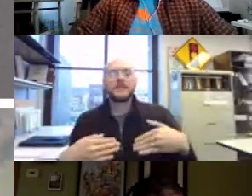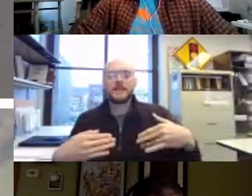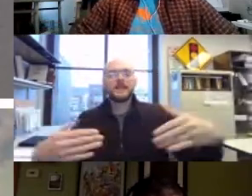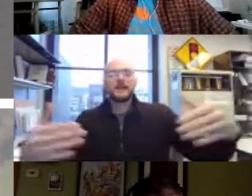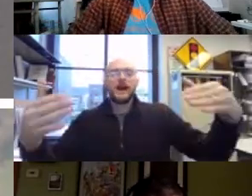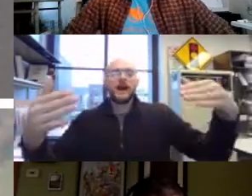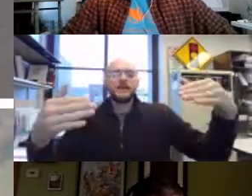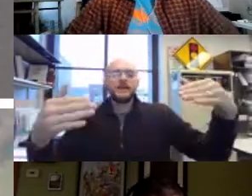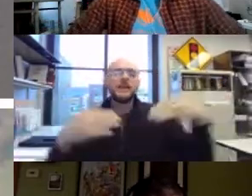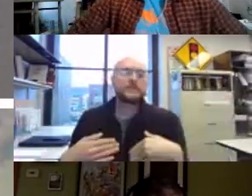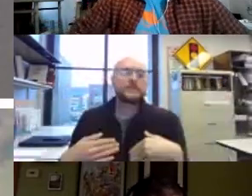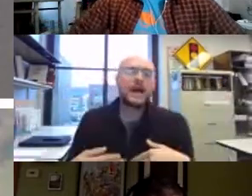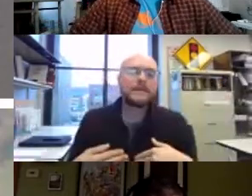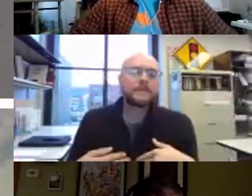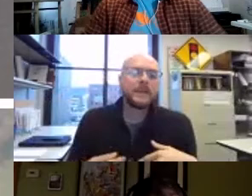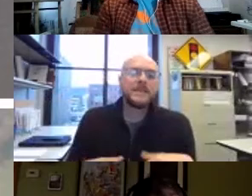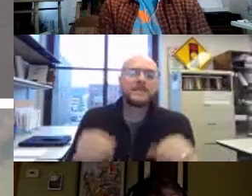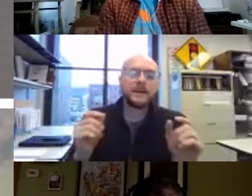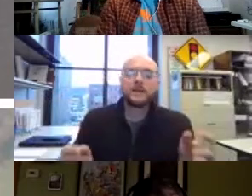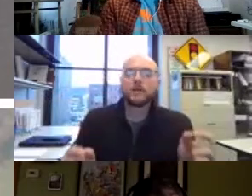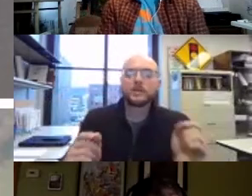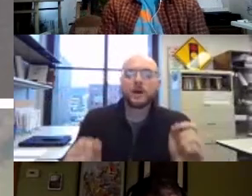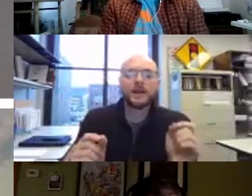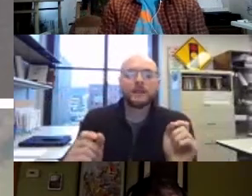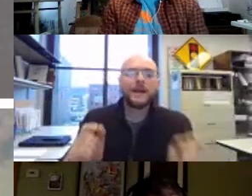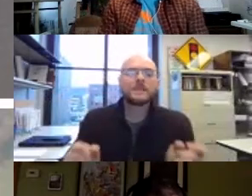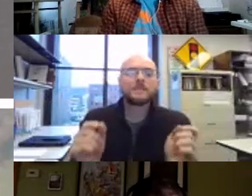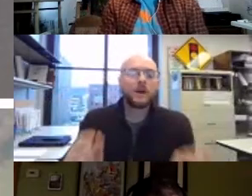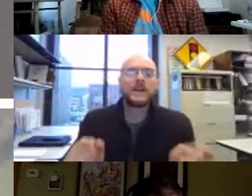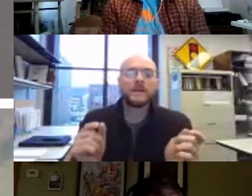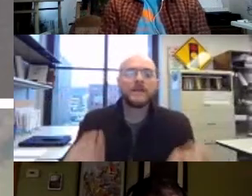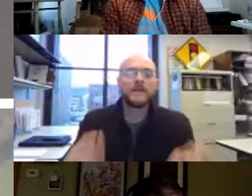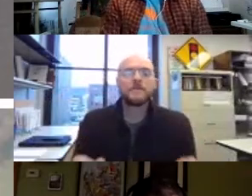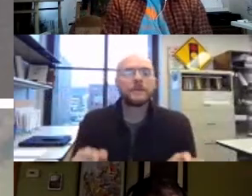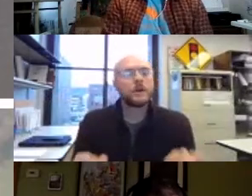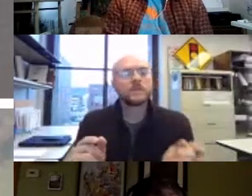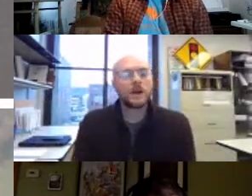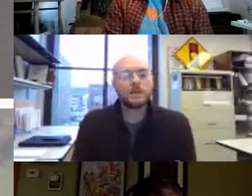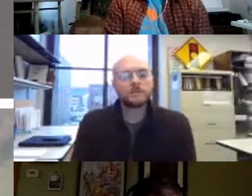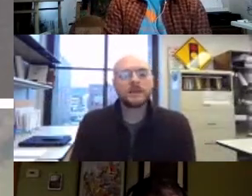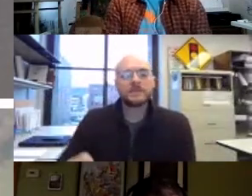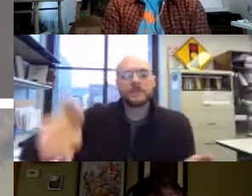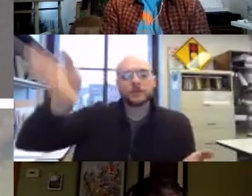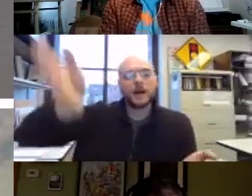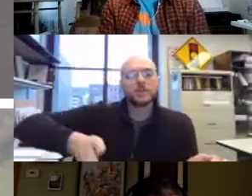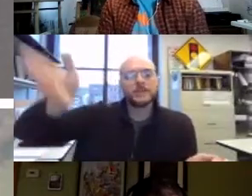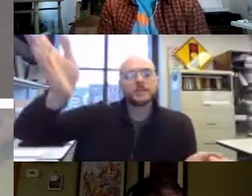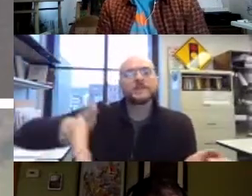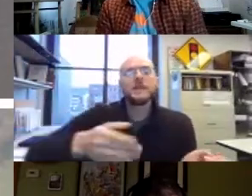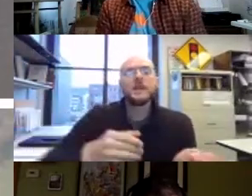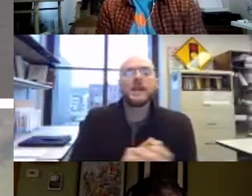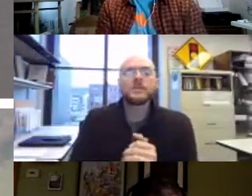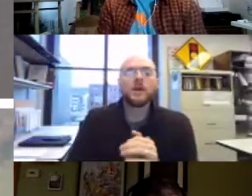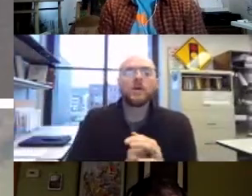maintained on the southbound side. That does, though, result in less parking availability overall because of the cross